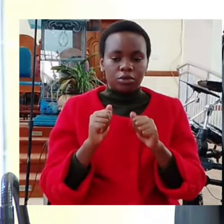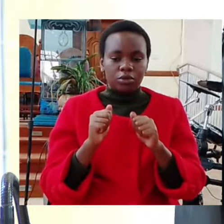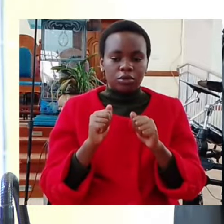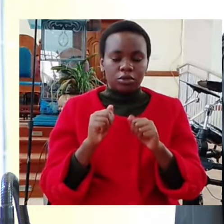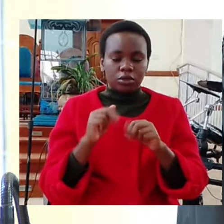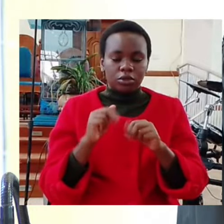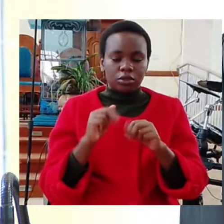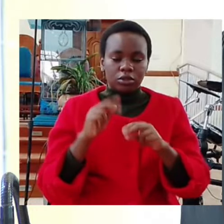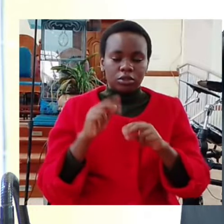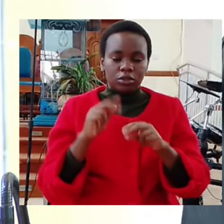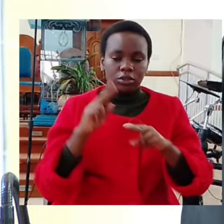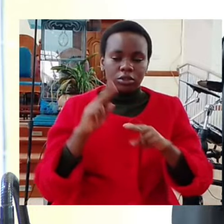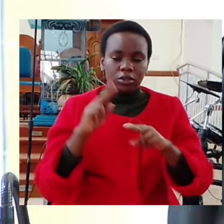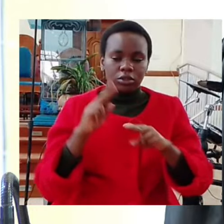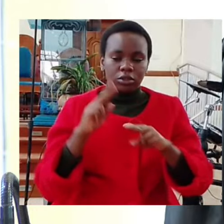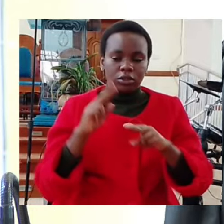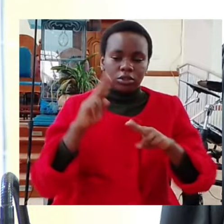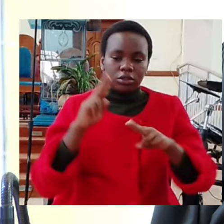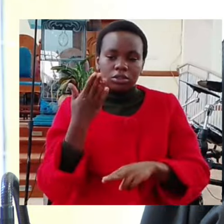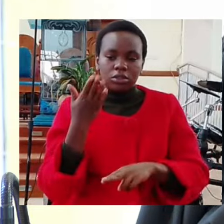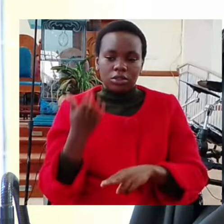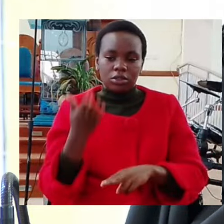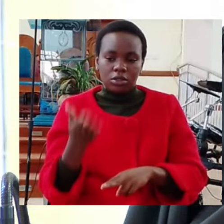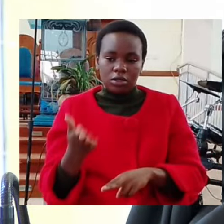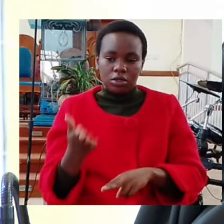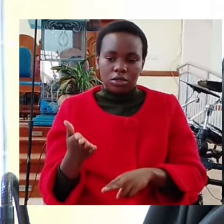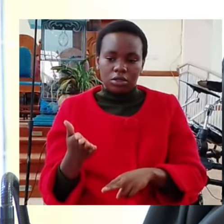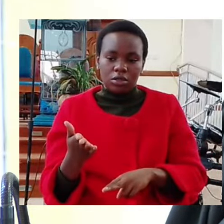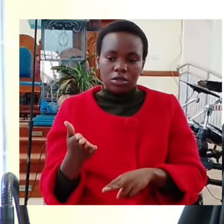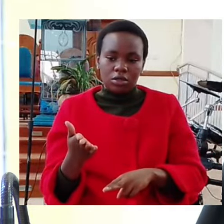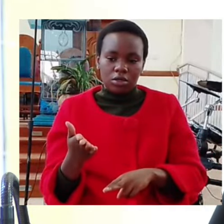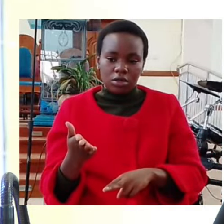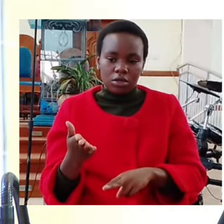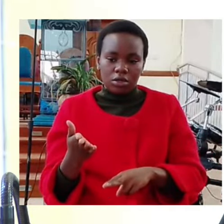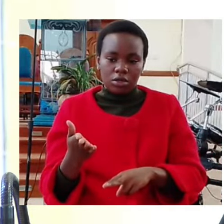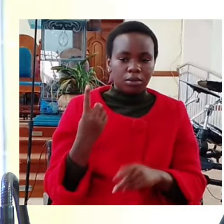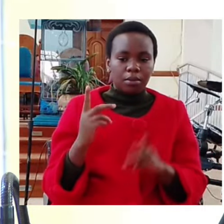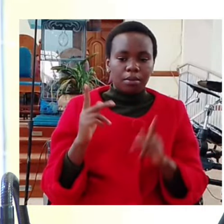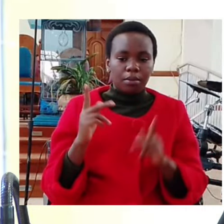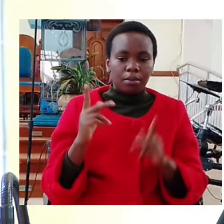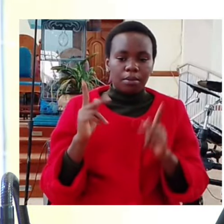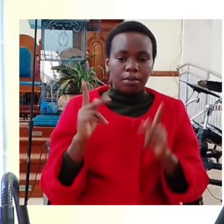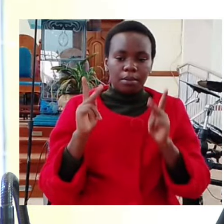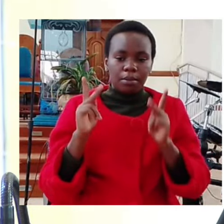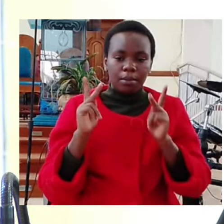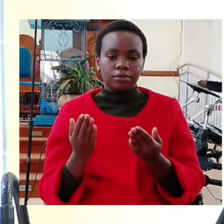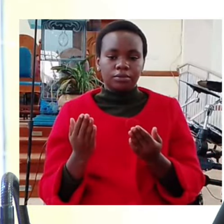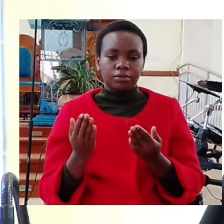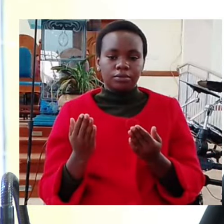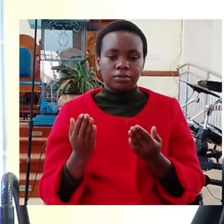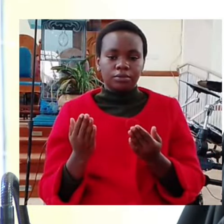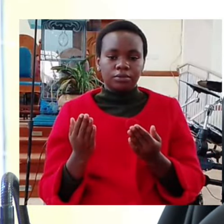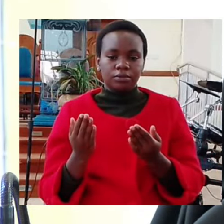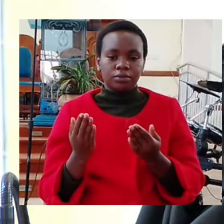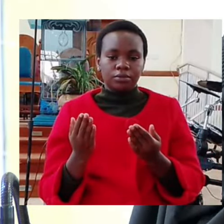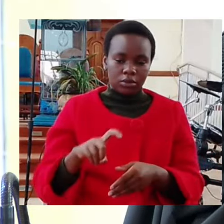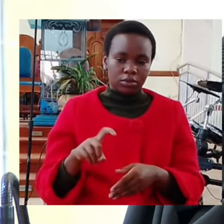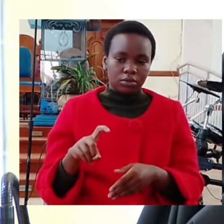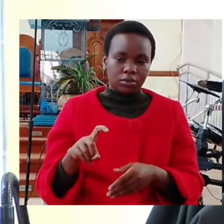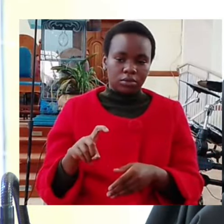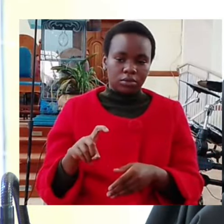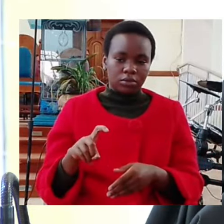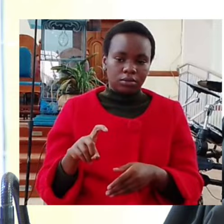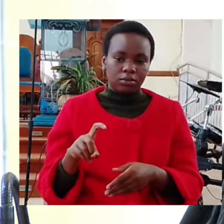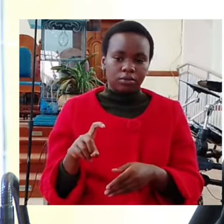mundu ureda encouragement. Agatuika wa kumwe encourage. Eda kumwira maundu maigana na